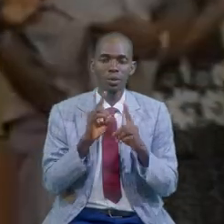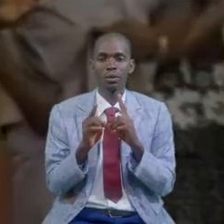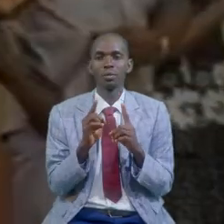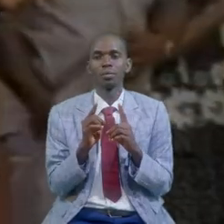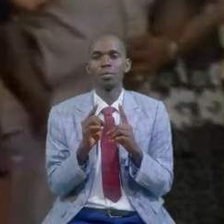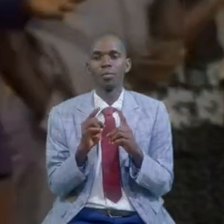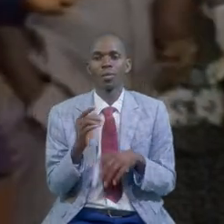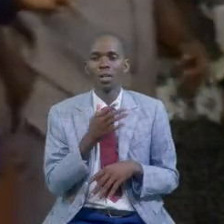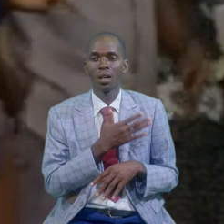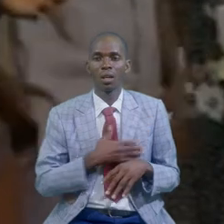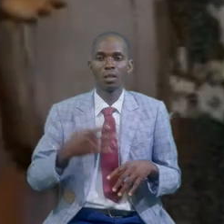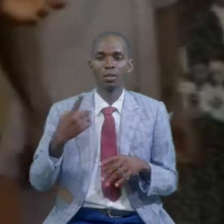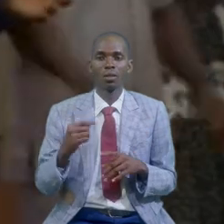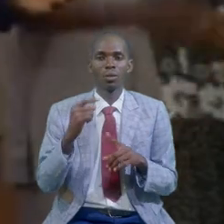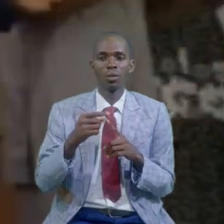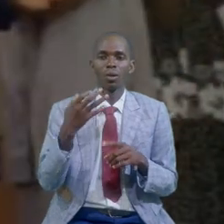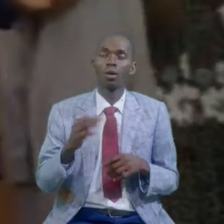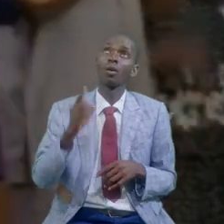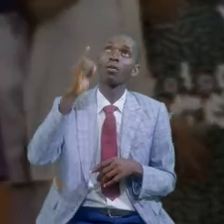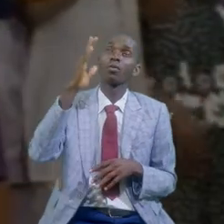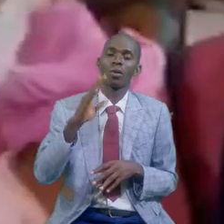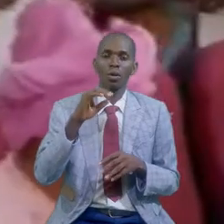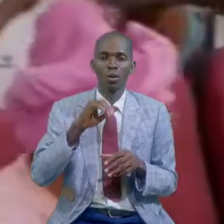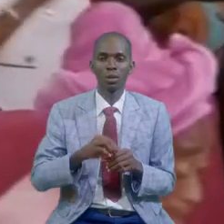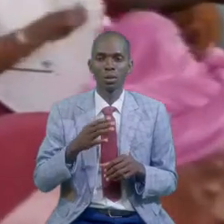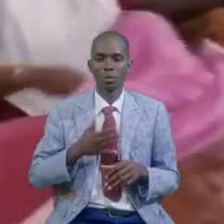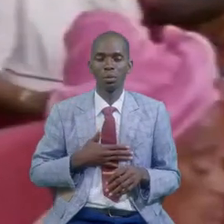the word of God in my mouth